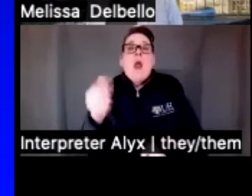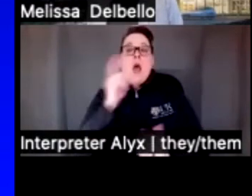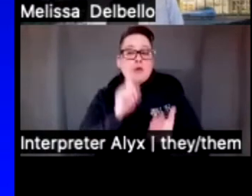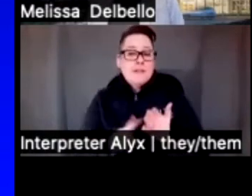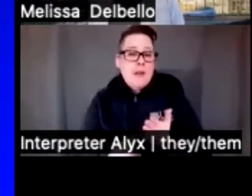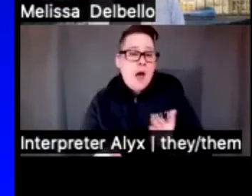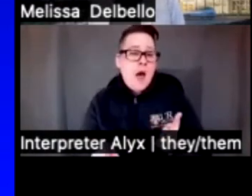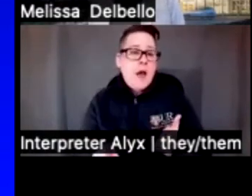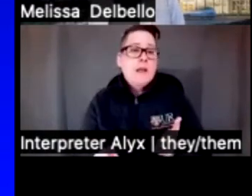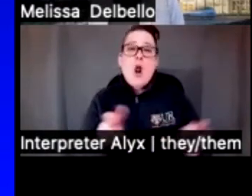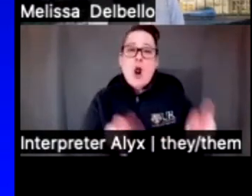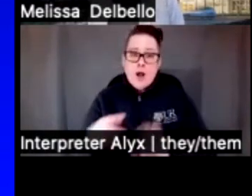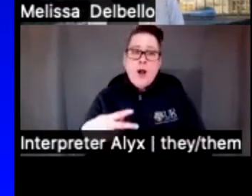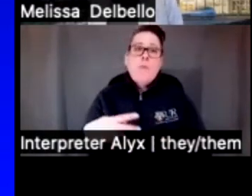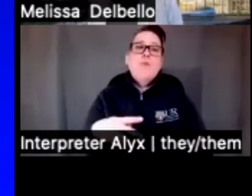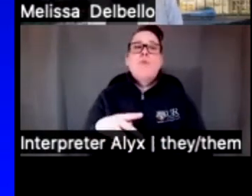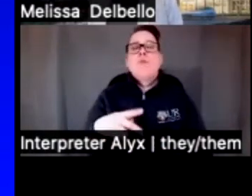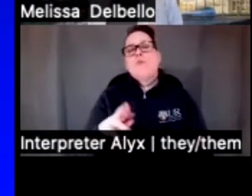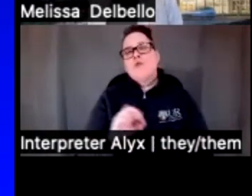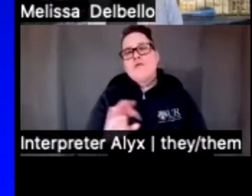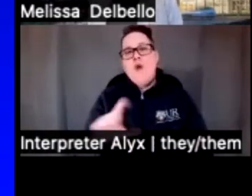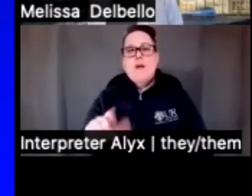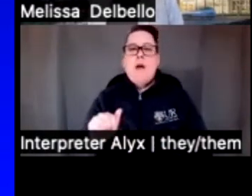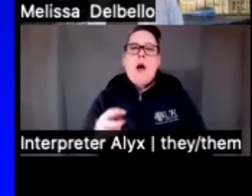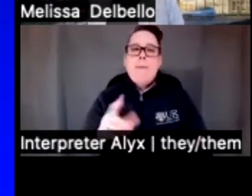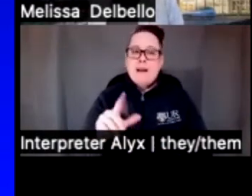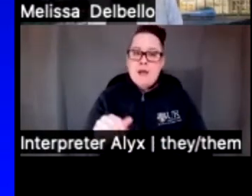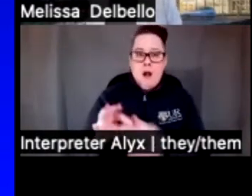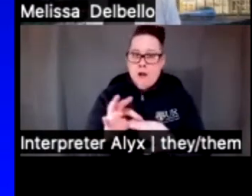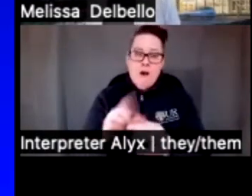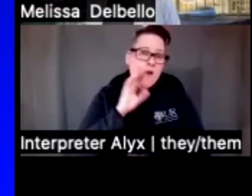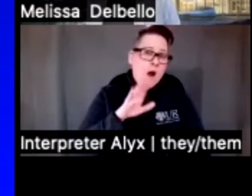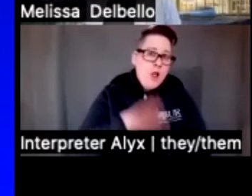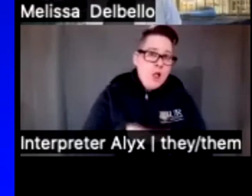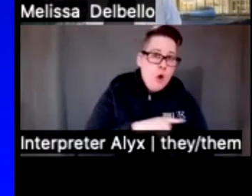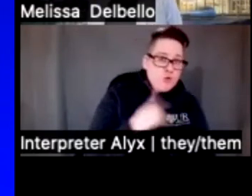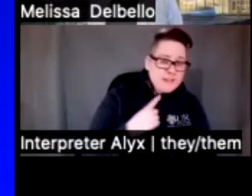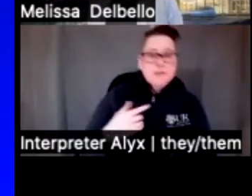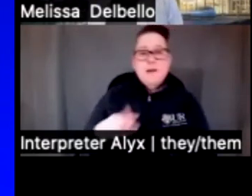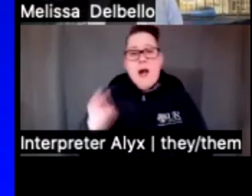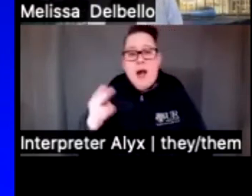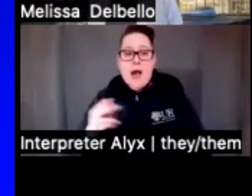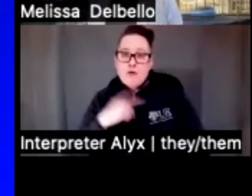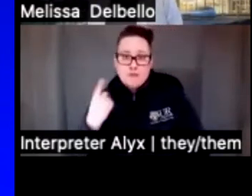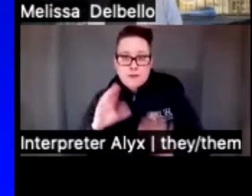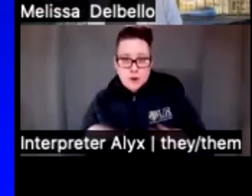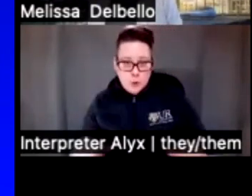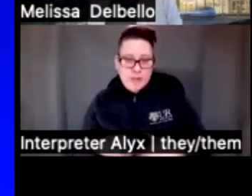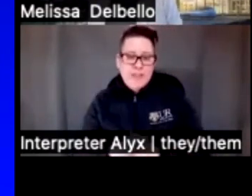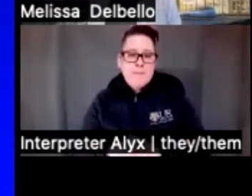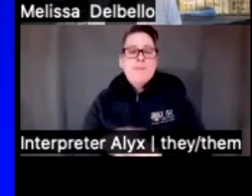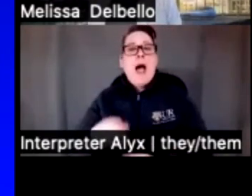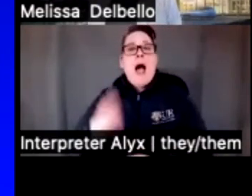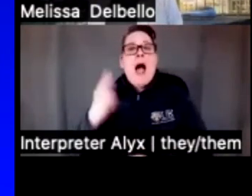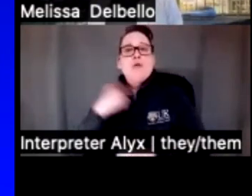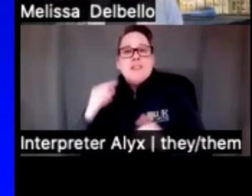at prefrontal amygdala connectivity in low risk and high risk youth, and the high risk youth have a parent